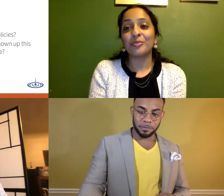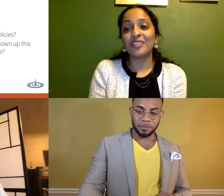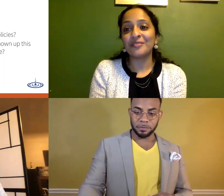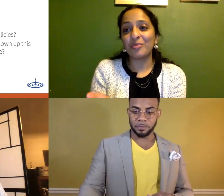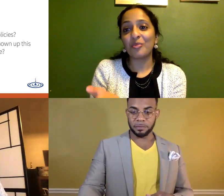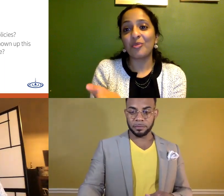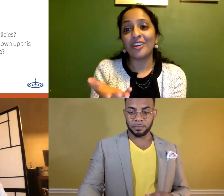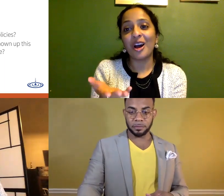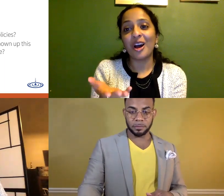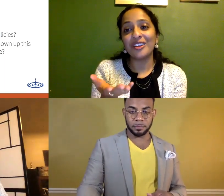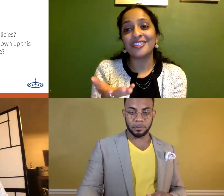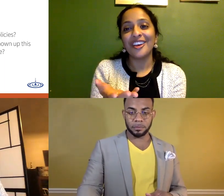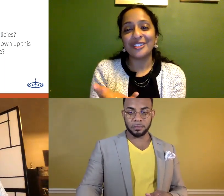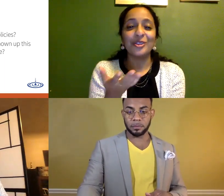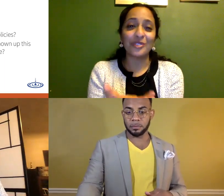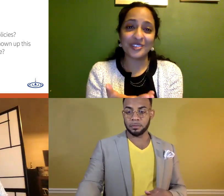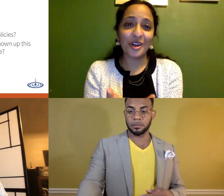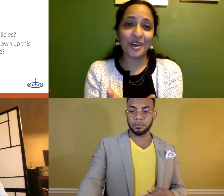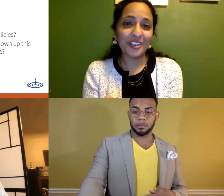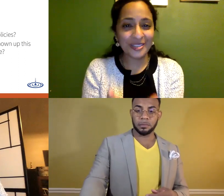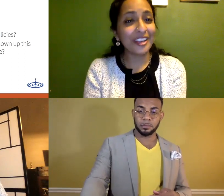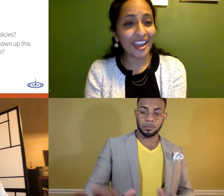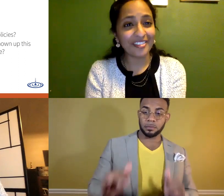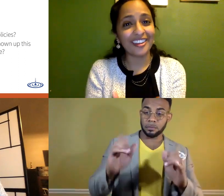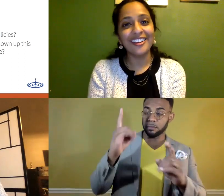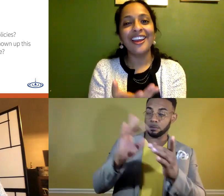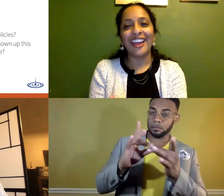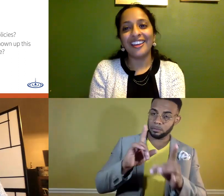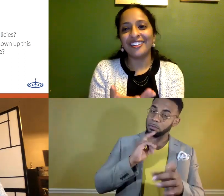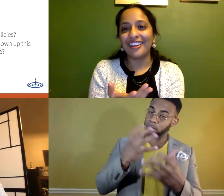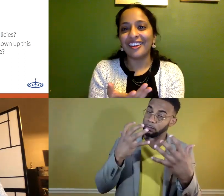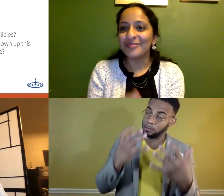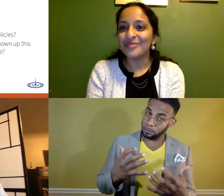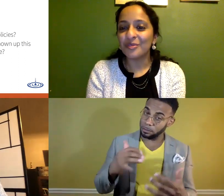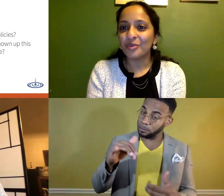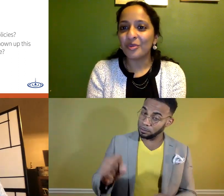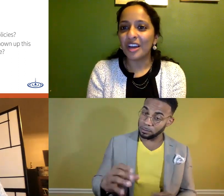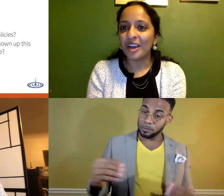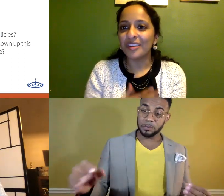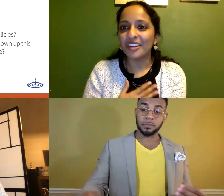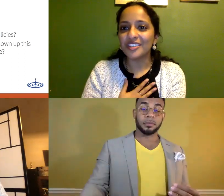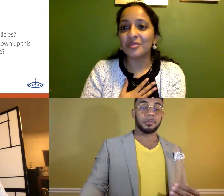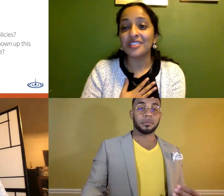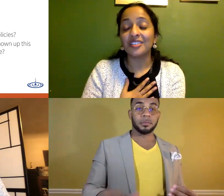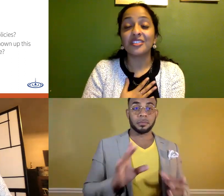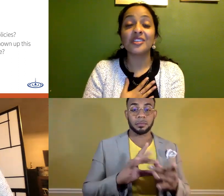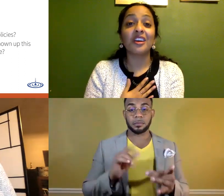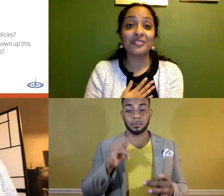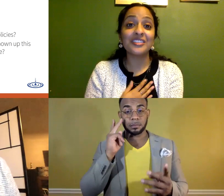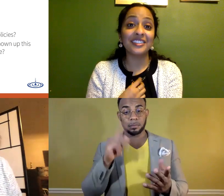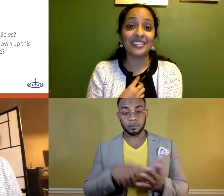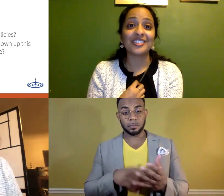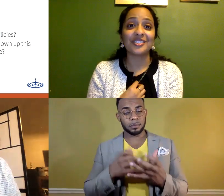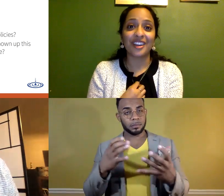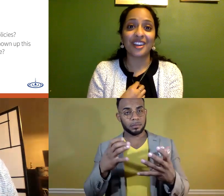I want to lift up one comment because, this is all, it's pretty heavy. And a comment I saw was, there's a lot